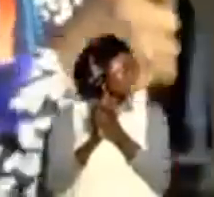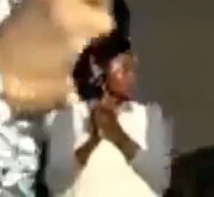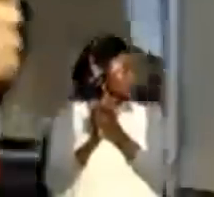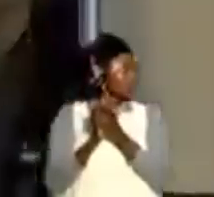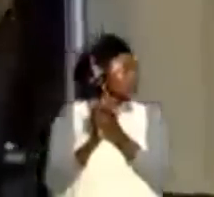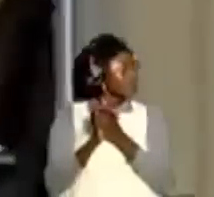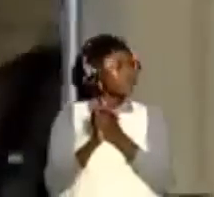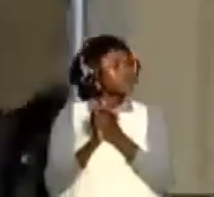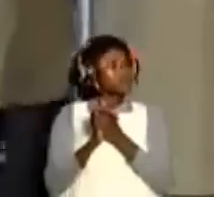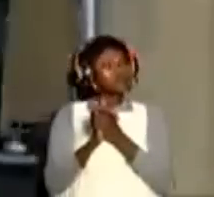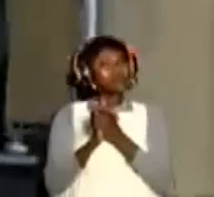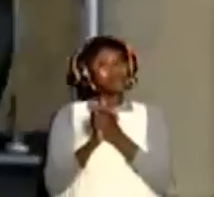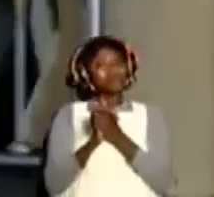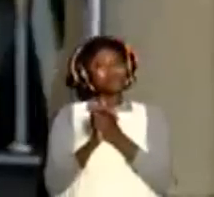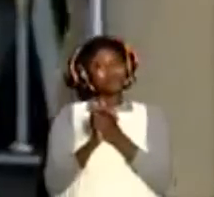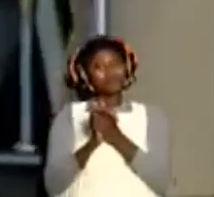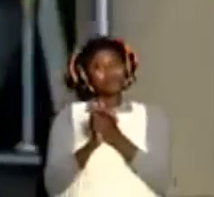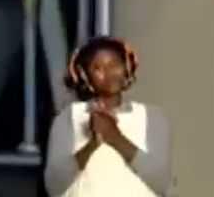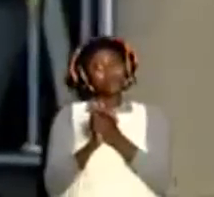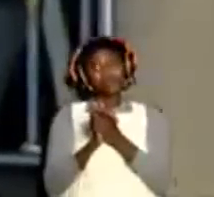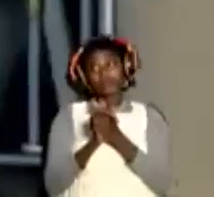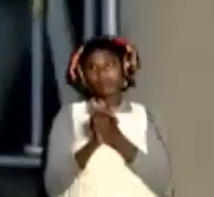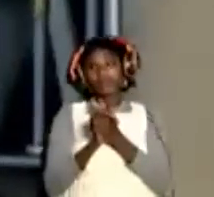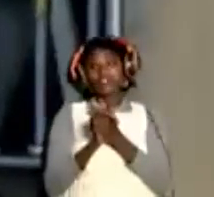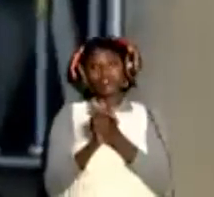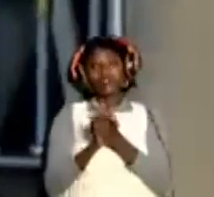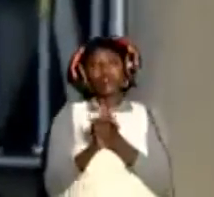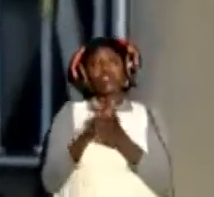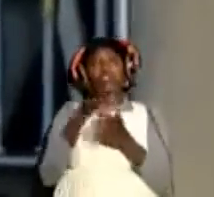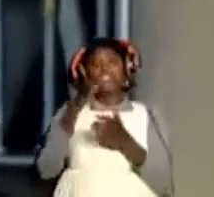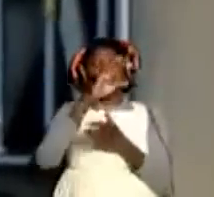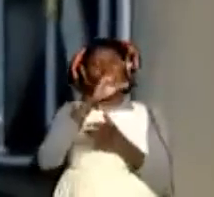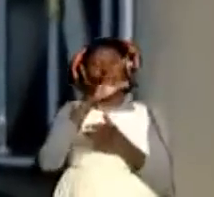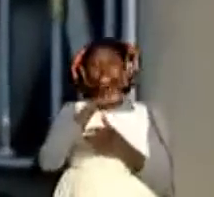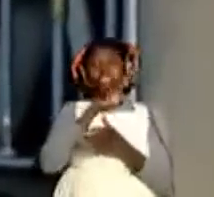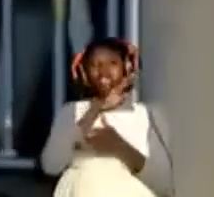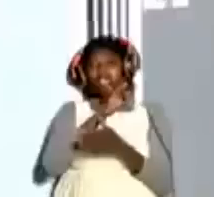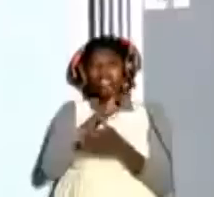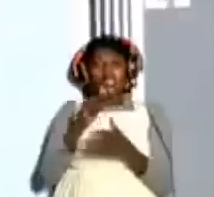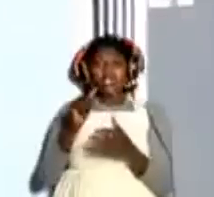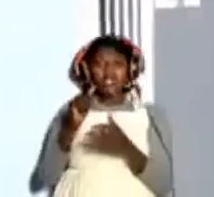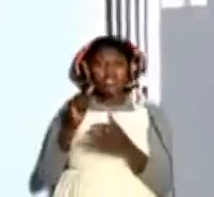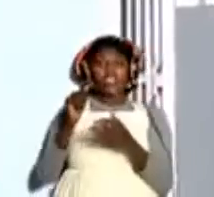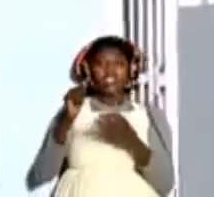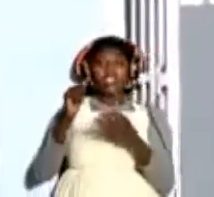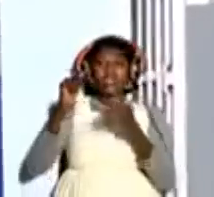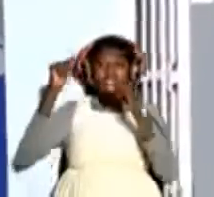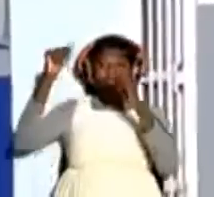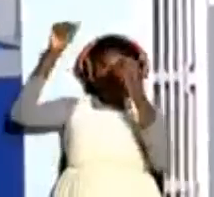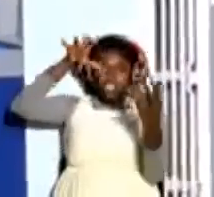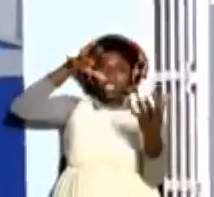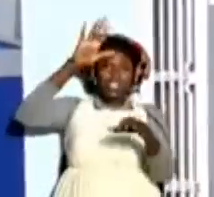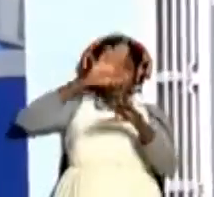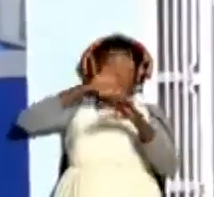freshness of anointing, a release unto where you are supposed to be